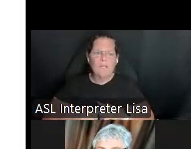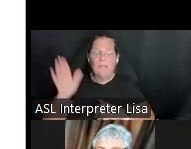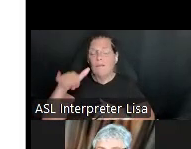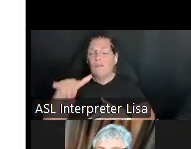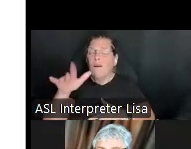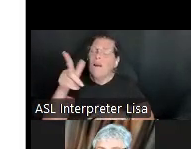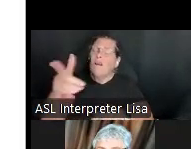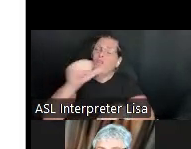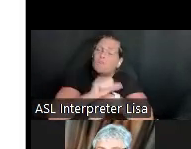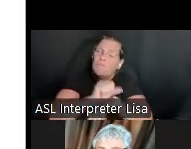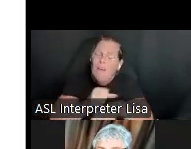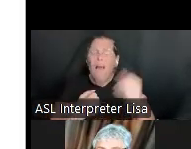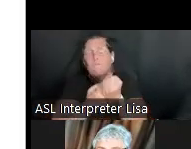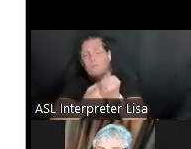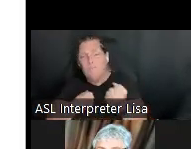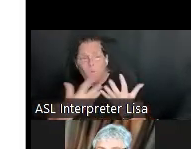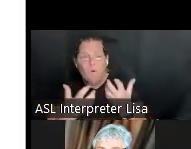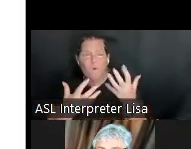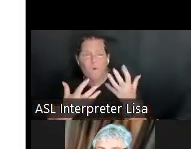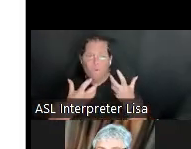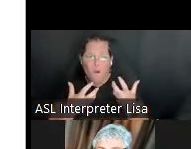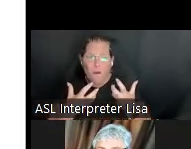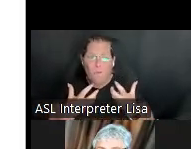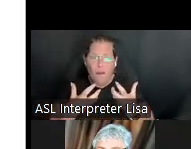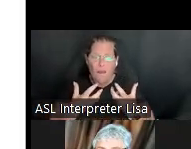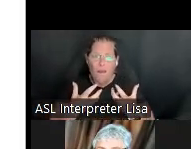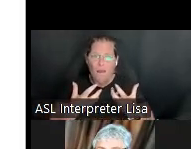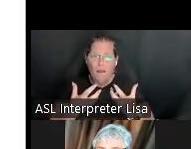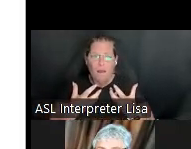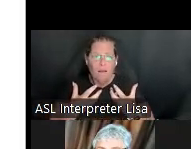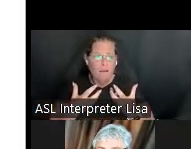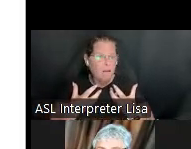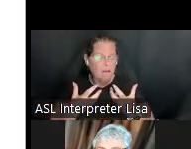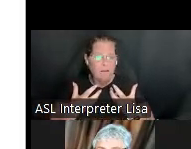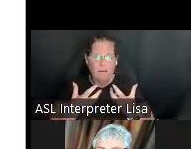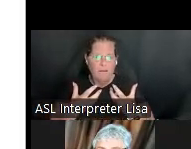supported employment services following a